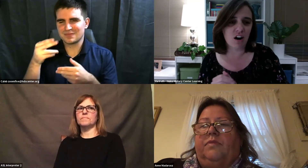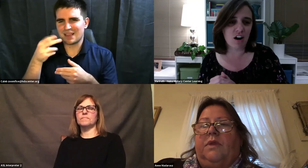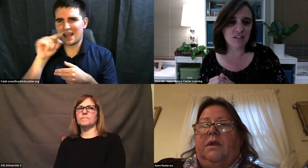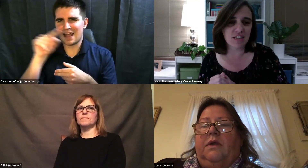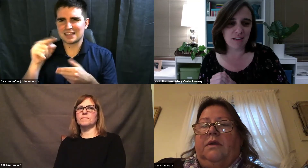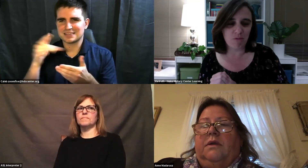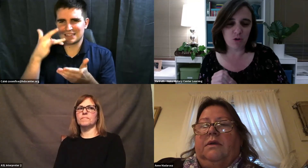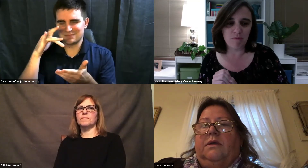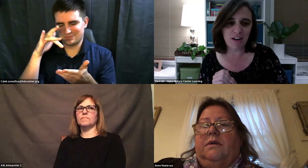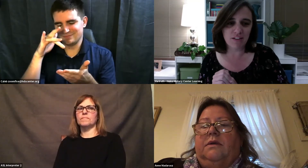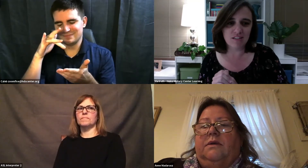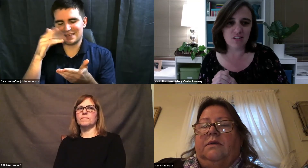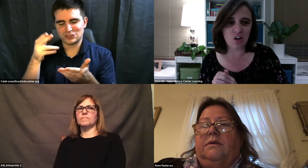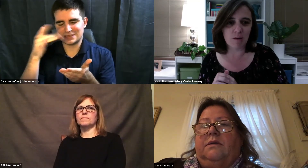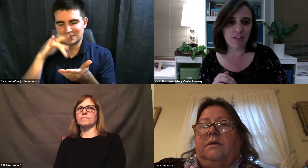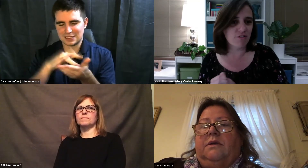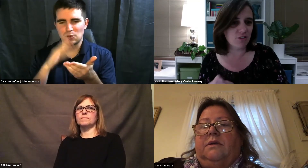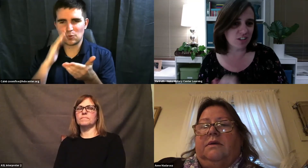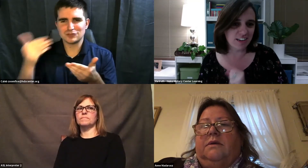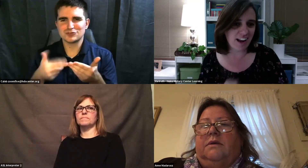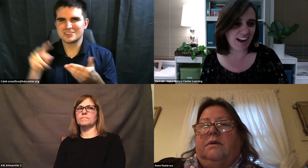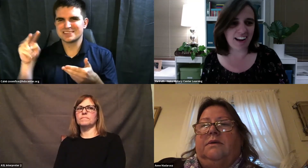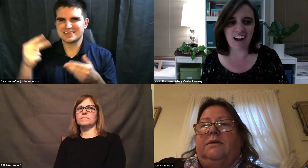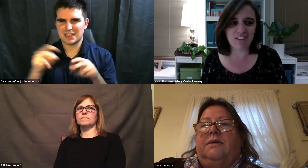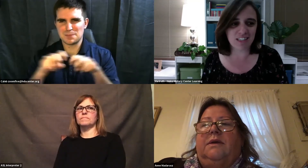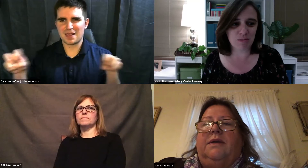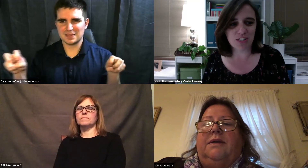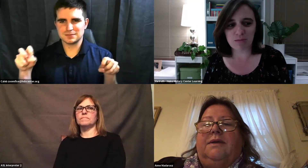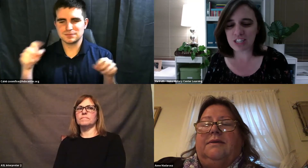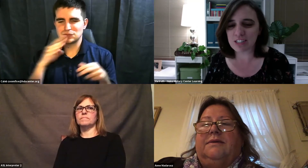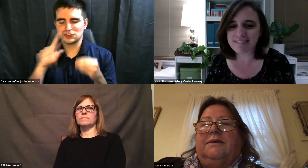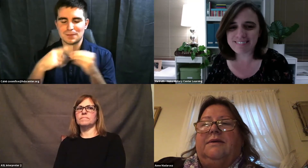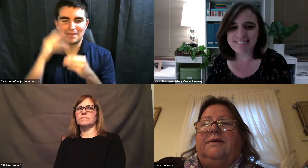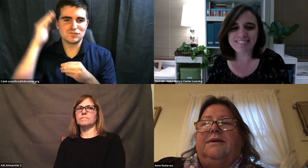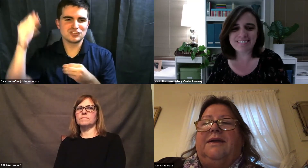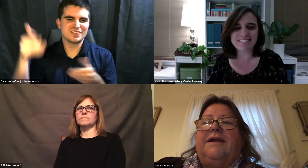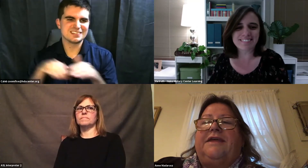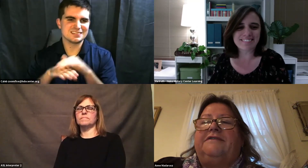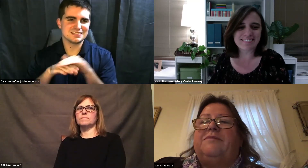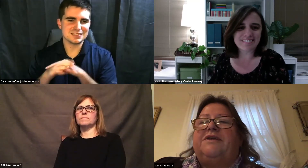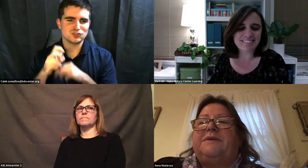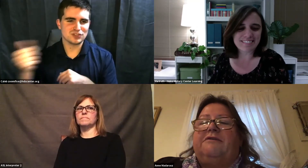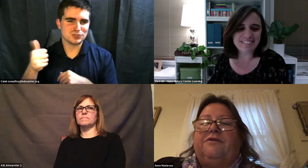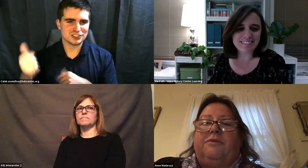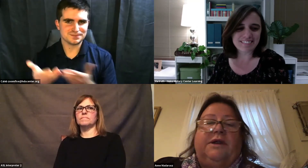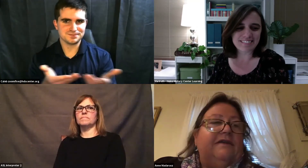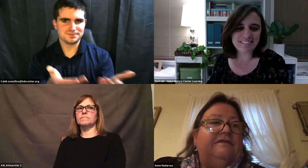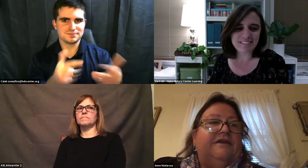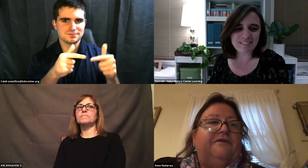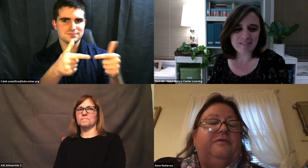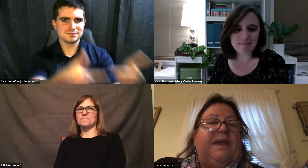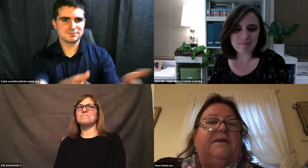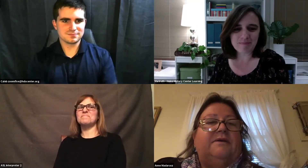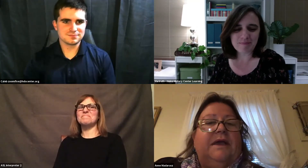introduce our second group of panelists to talk about the future of accessible transportation. Thanks so much, Mary Ruth. What an